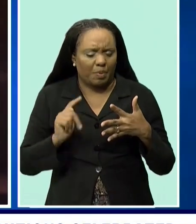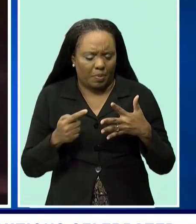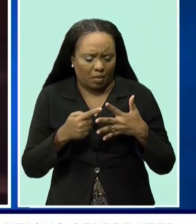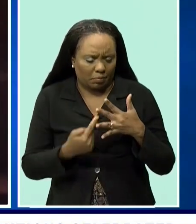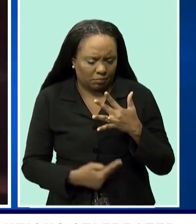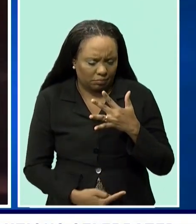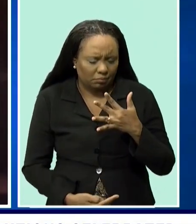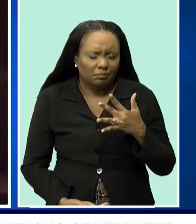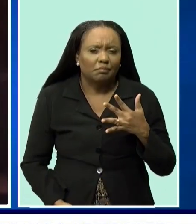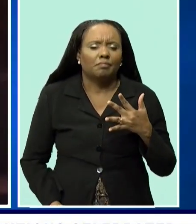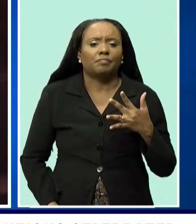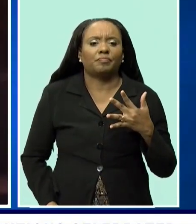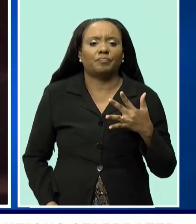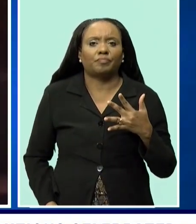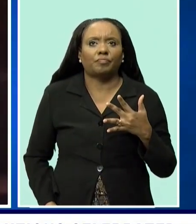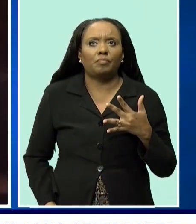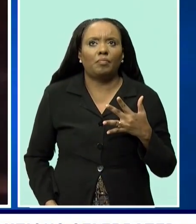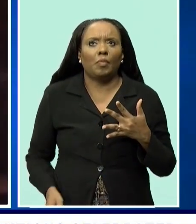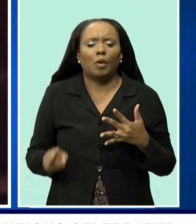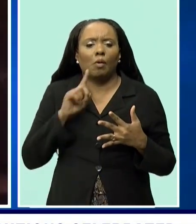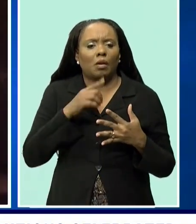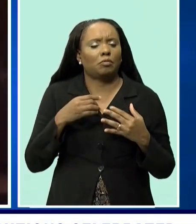as steady